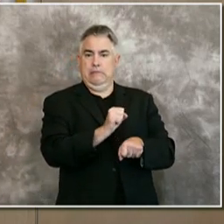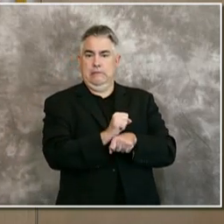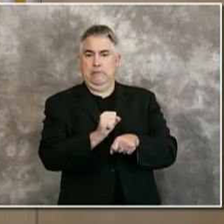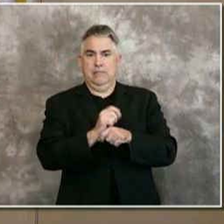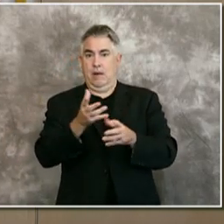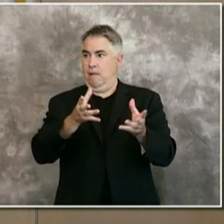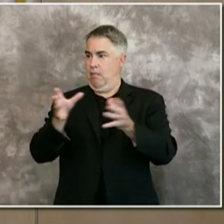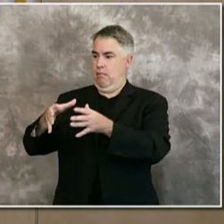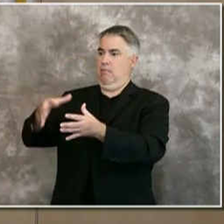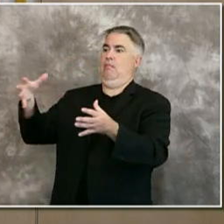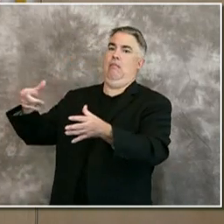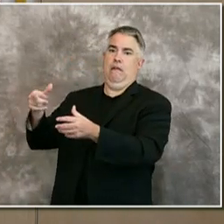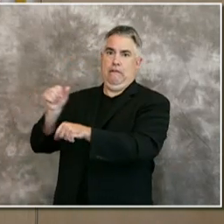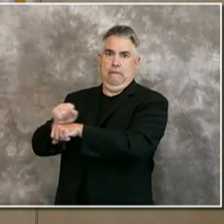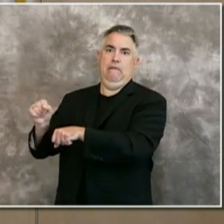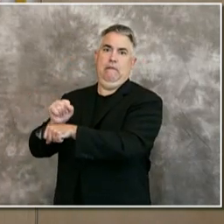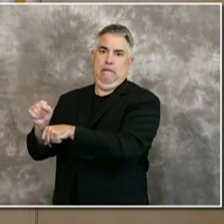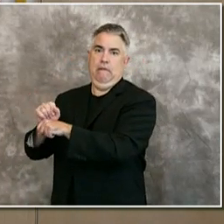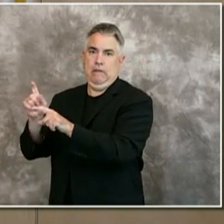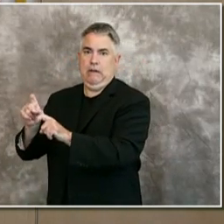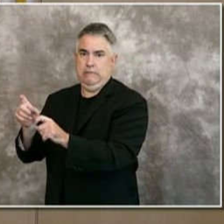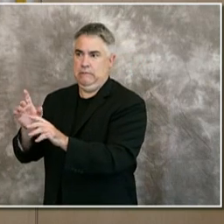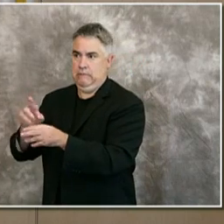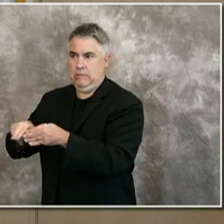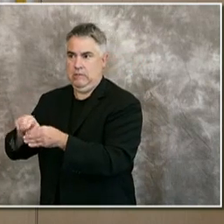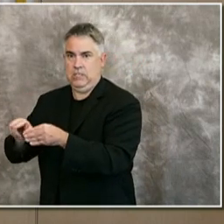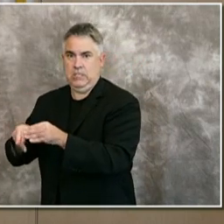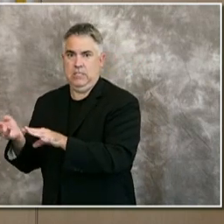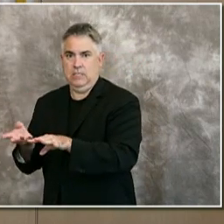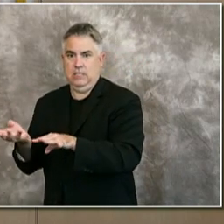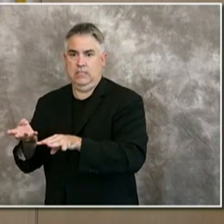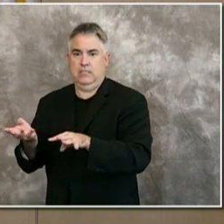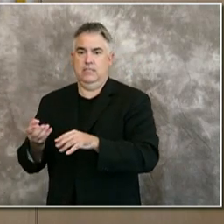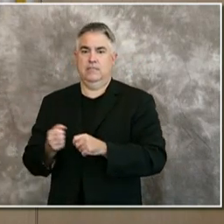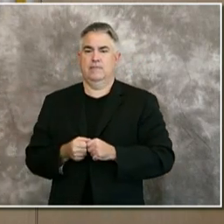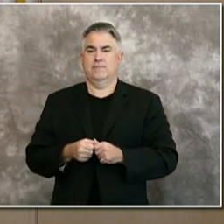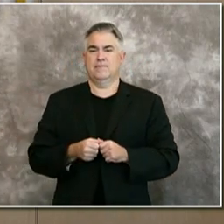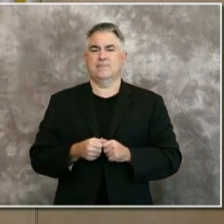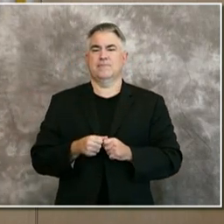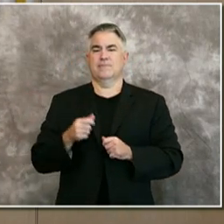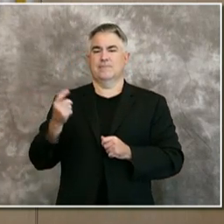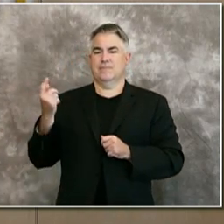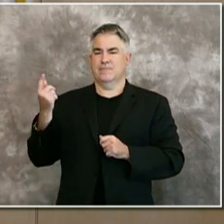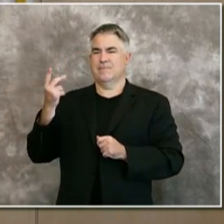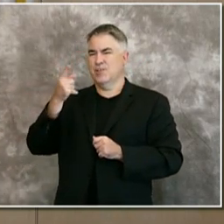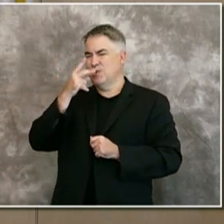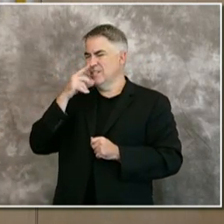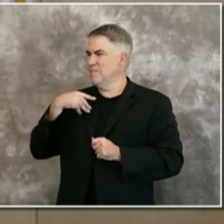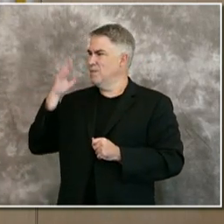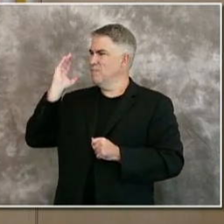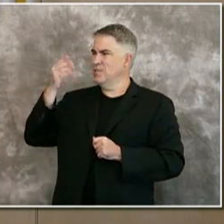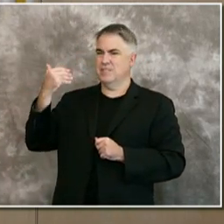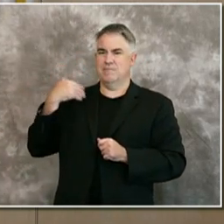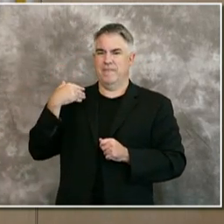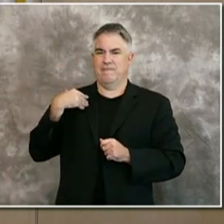in, as you may have seen during my presentation, the